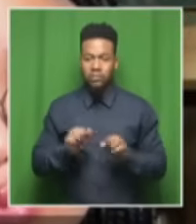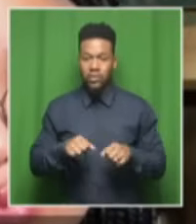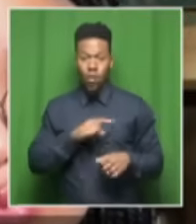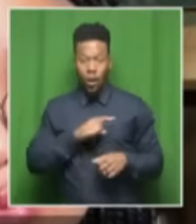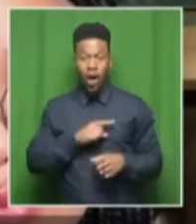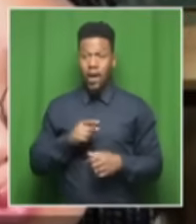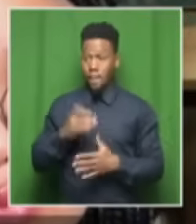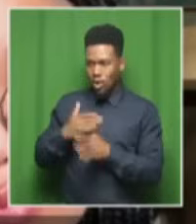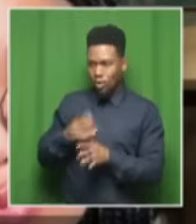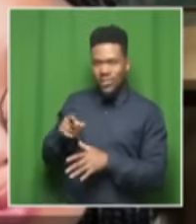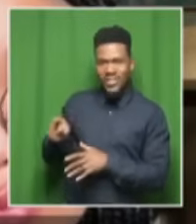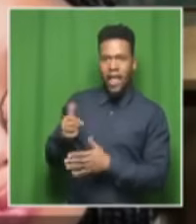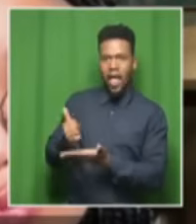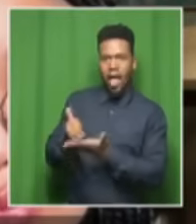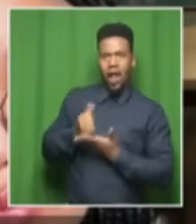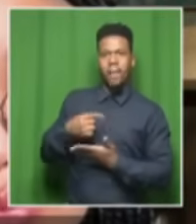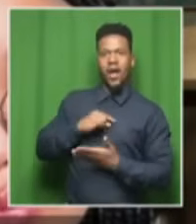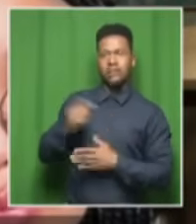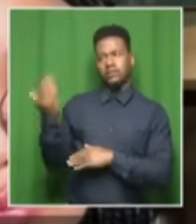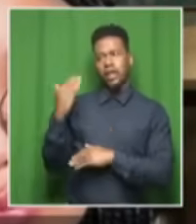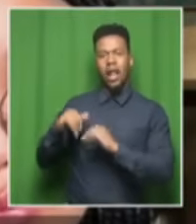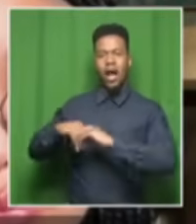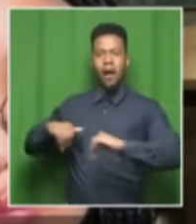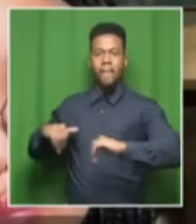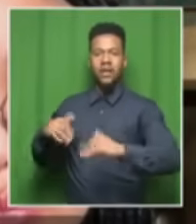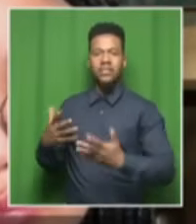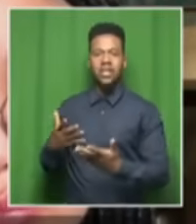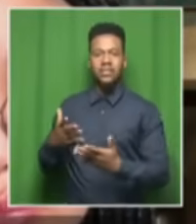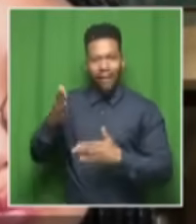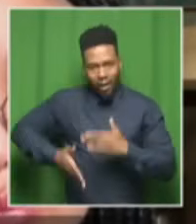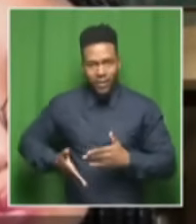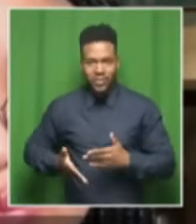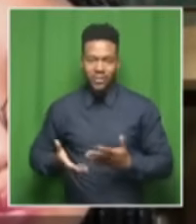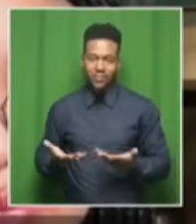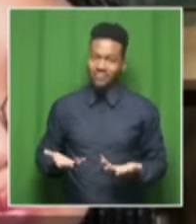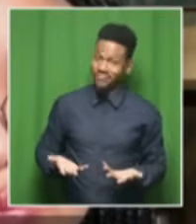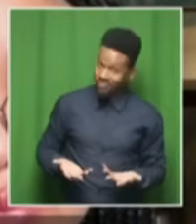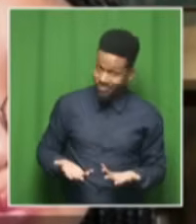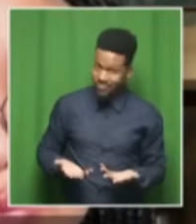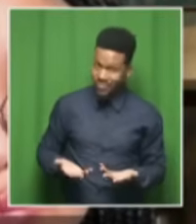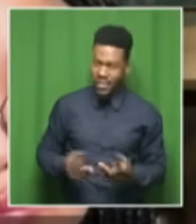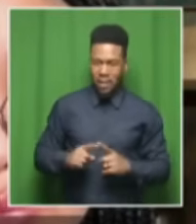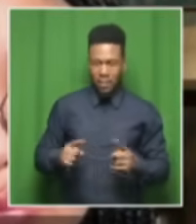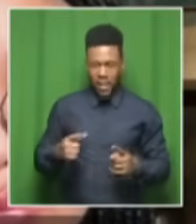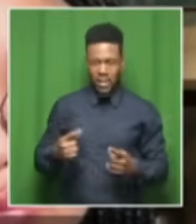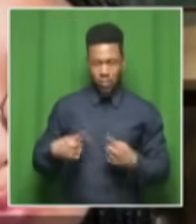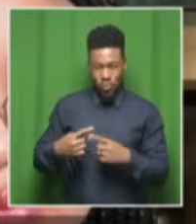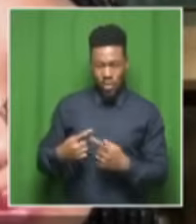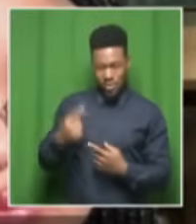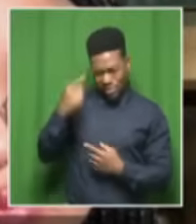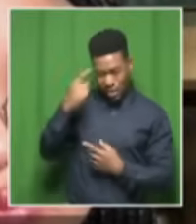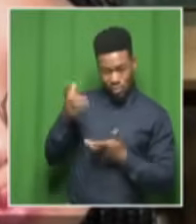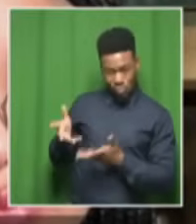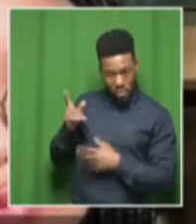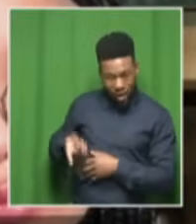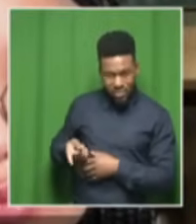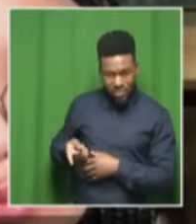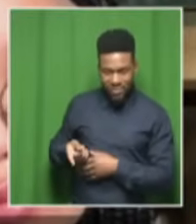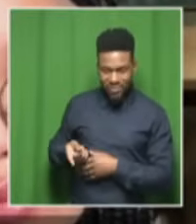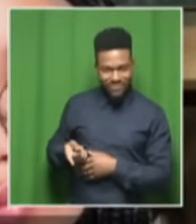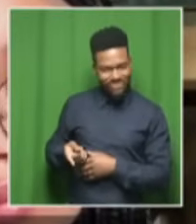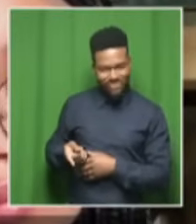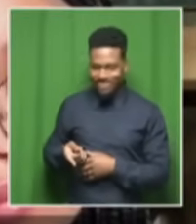was valuable, now we also automatically have to vote for them, which I think is not the metric we should be using for who to put in power in the democracy.